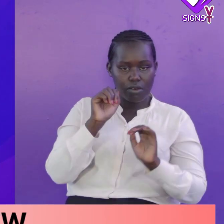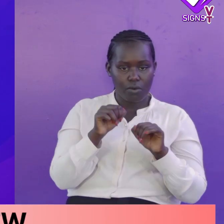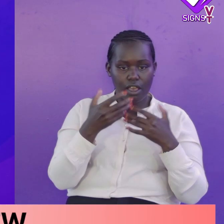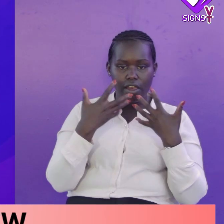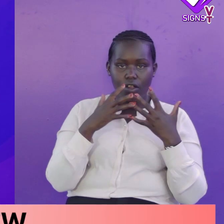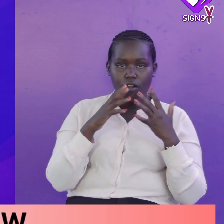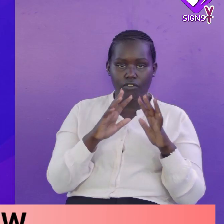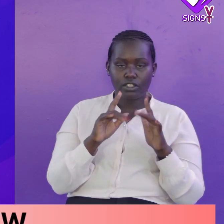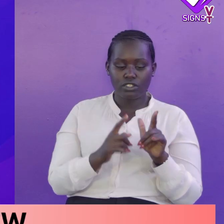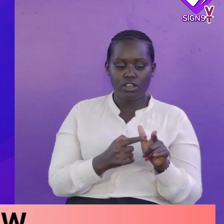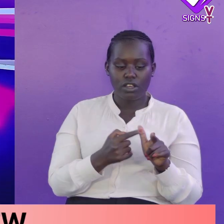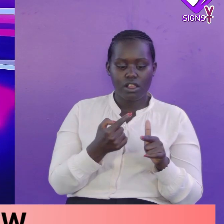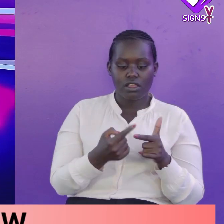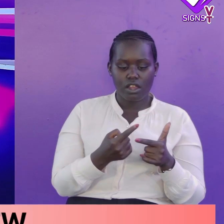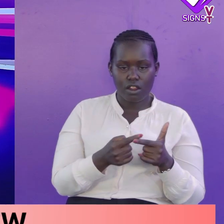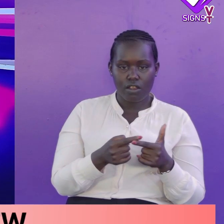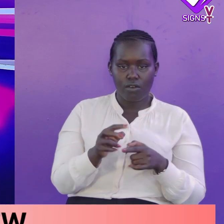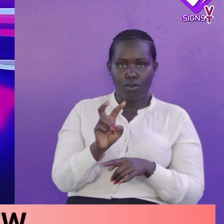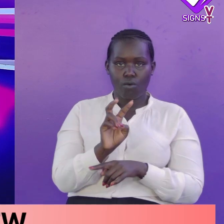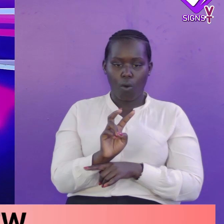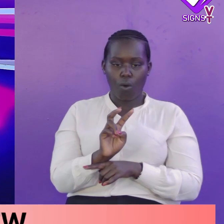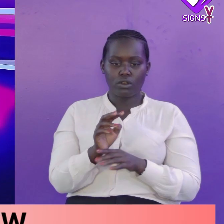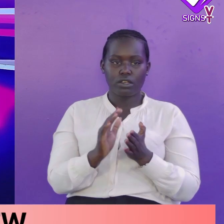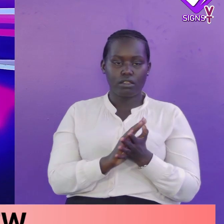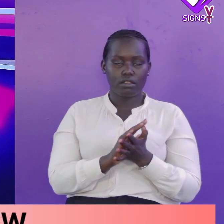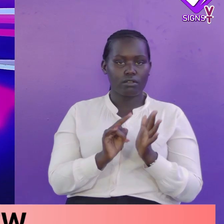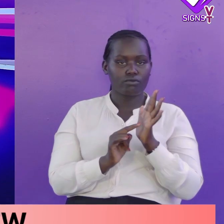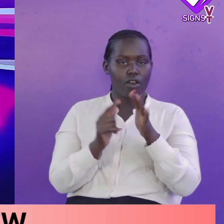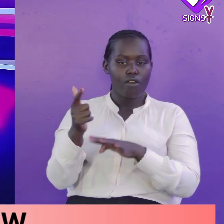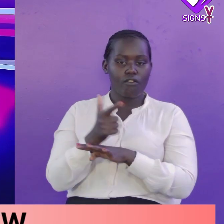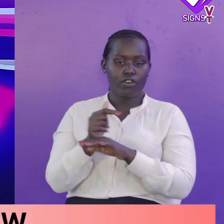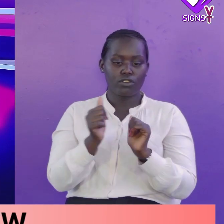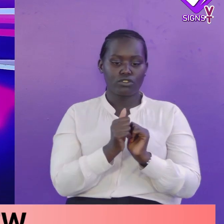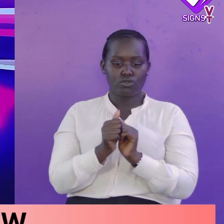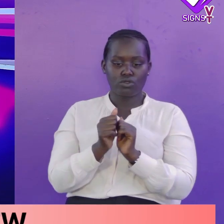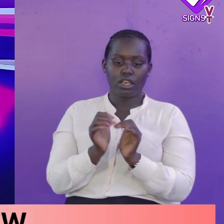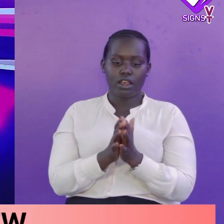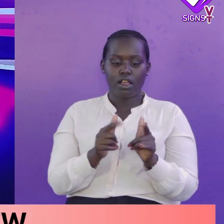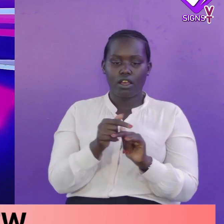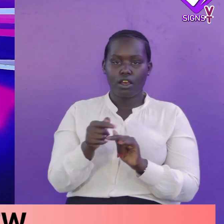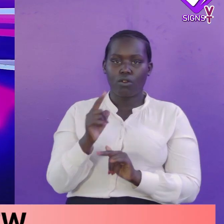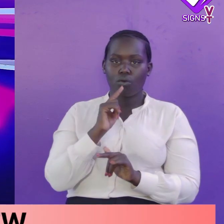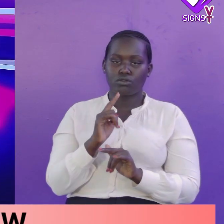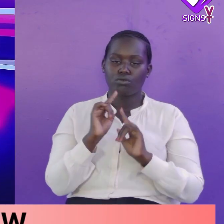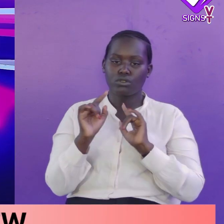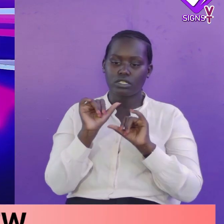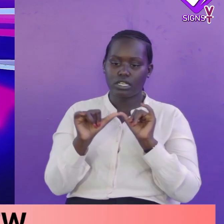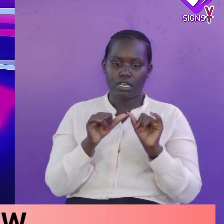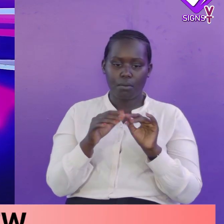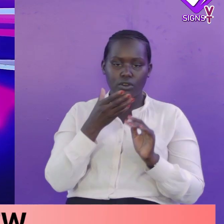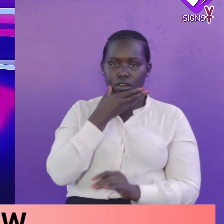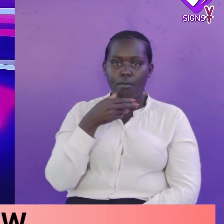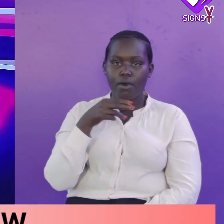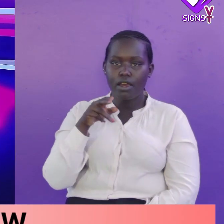finish and then we watch the highlights all together. So let's talk about Man United